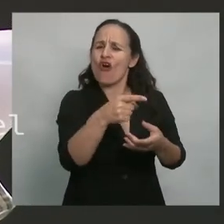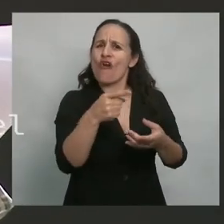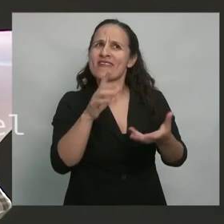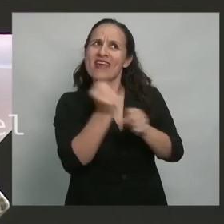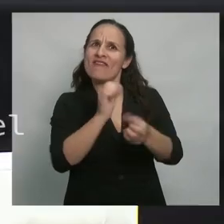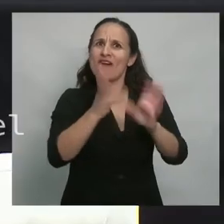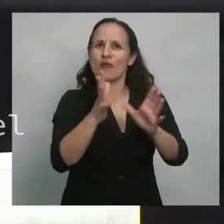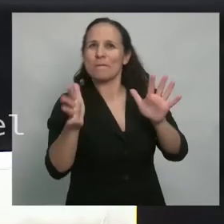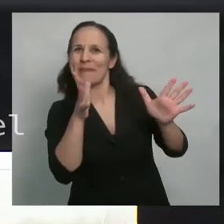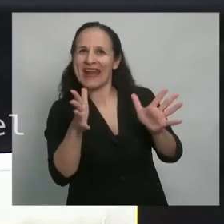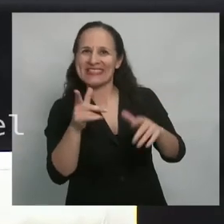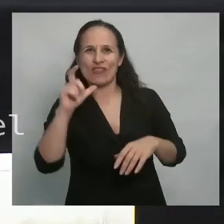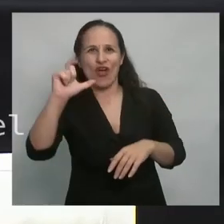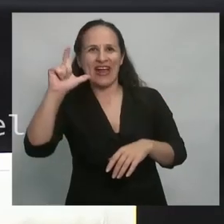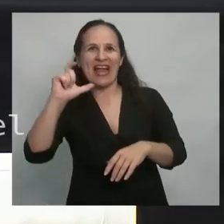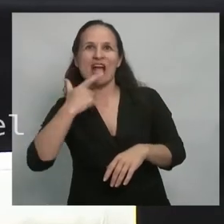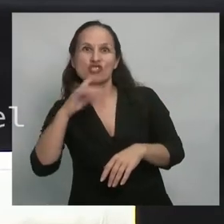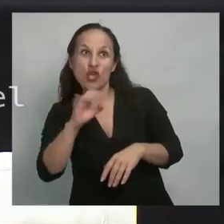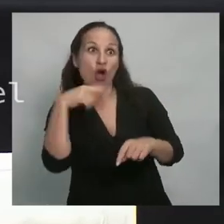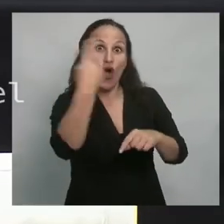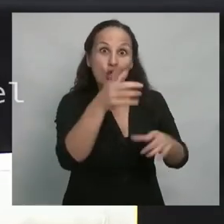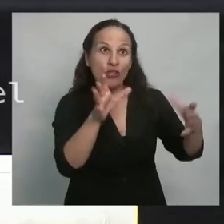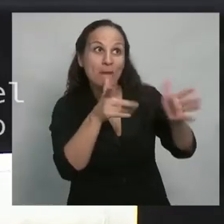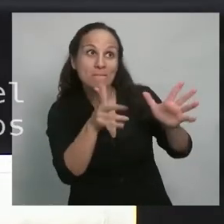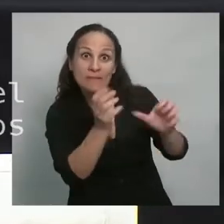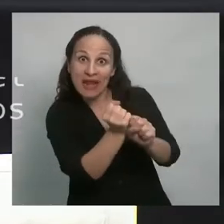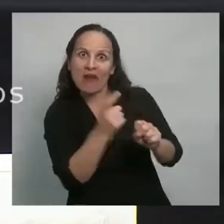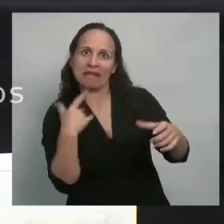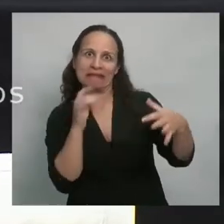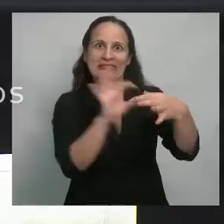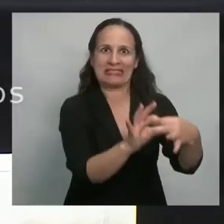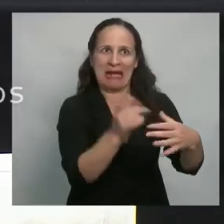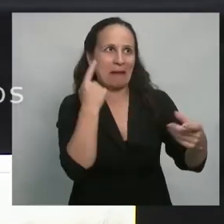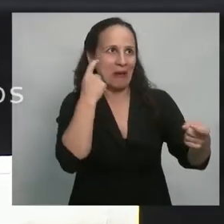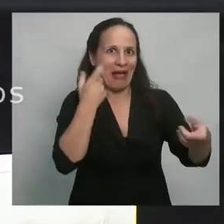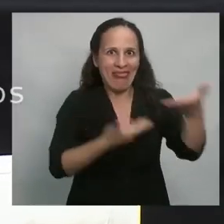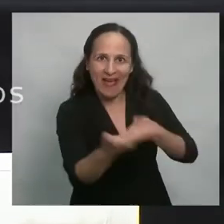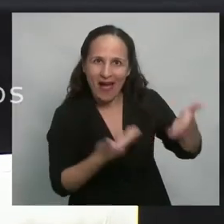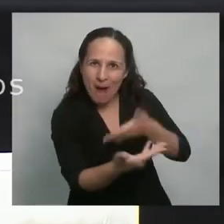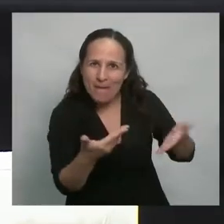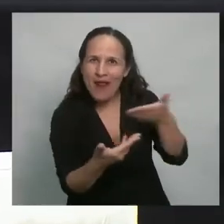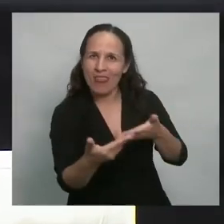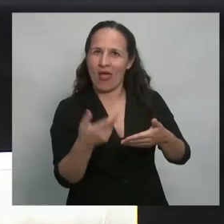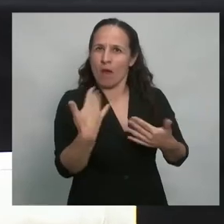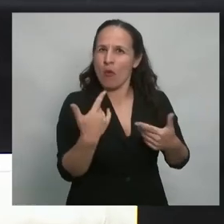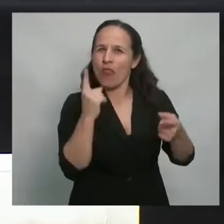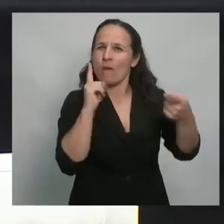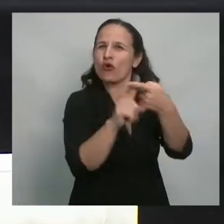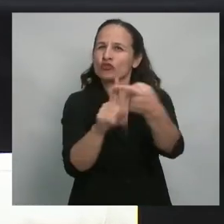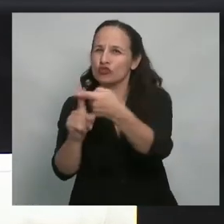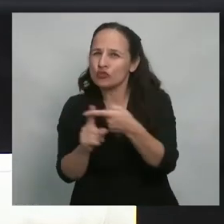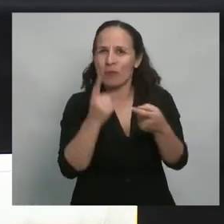can learn so much and with whom we can create new knowledge connections. So thank you again for this